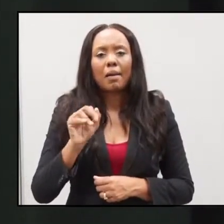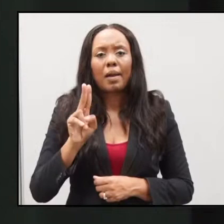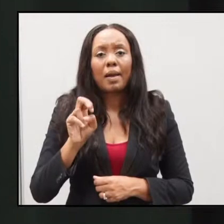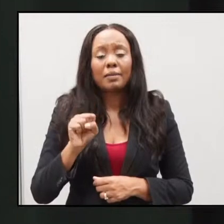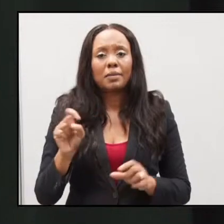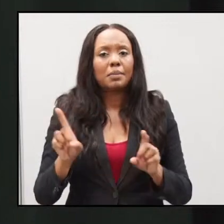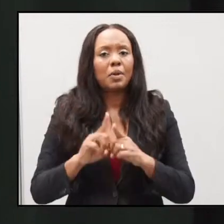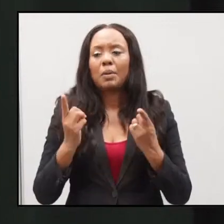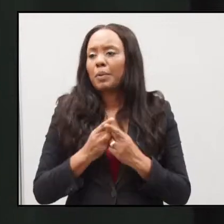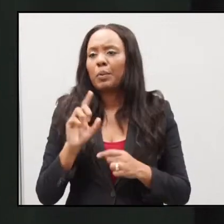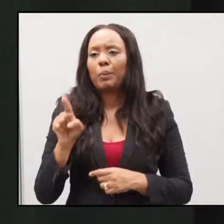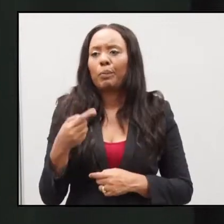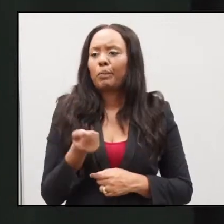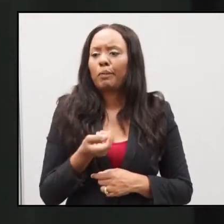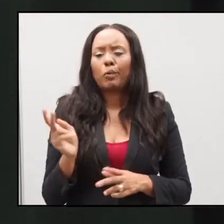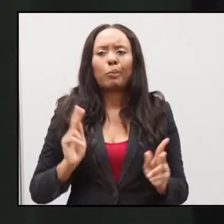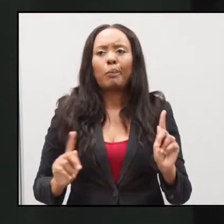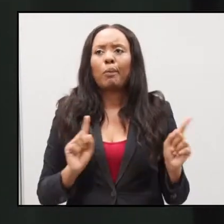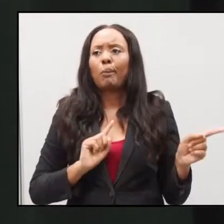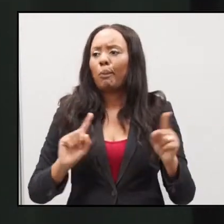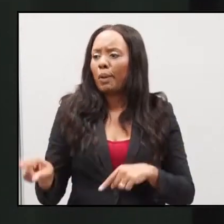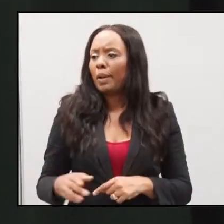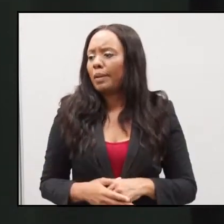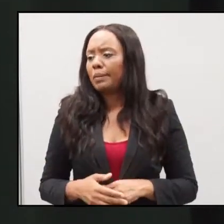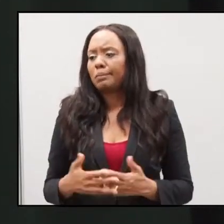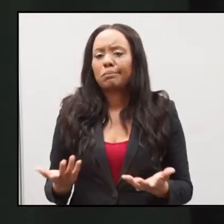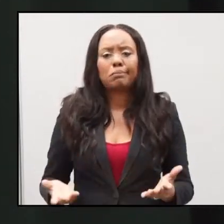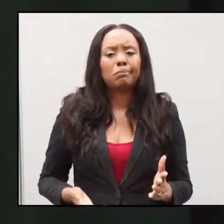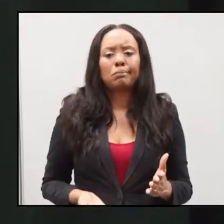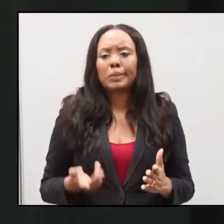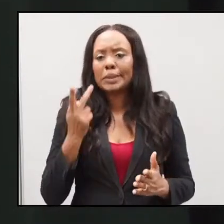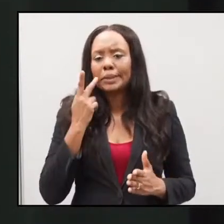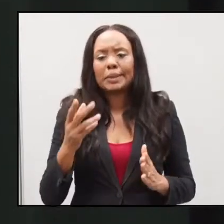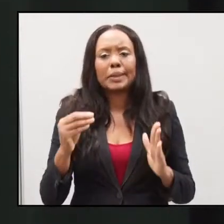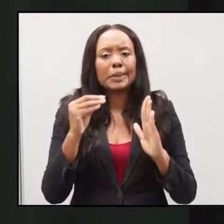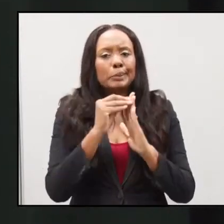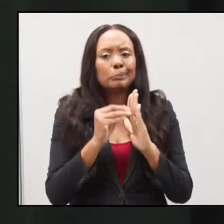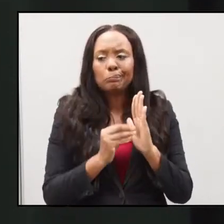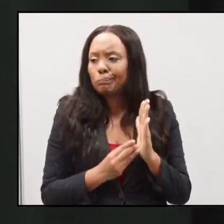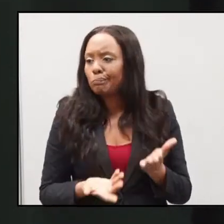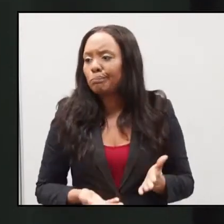to whether and what happened to it, many didn't care.